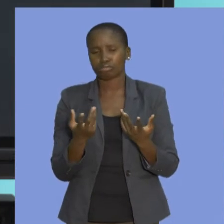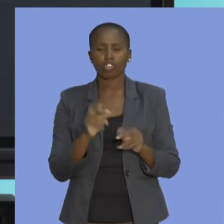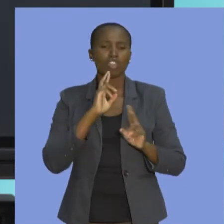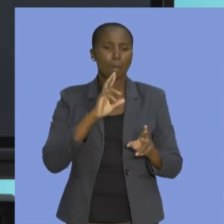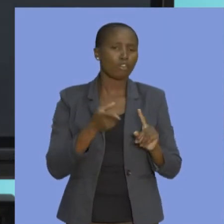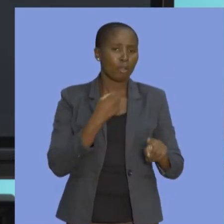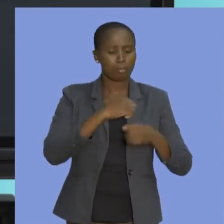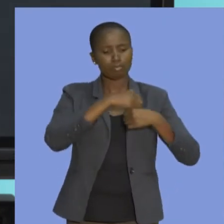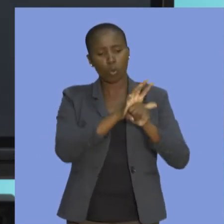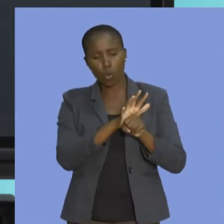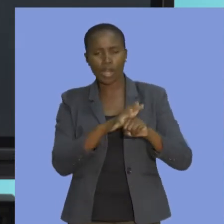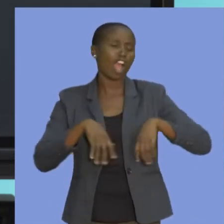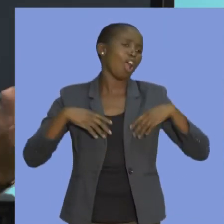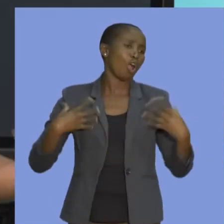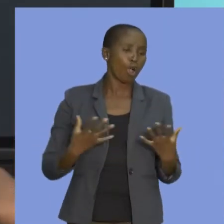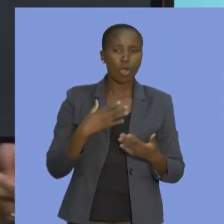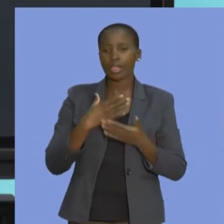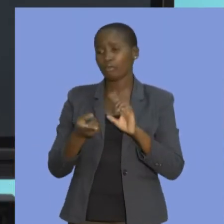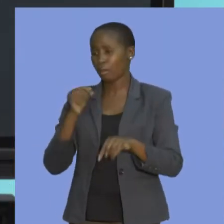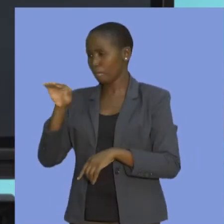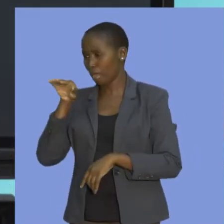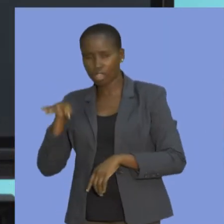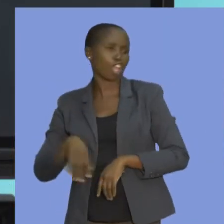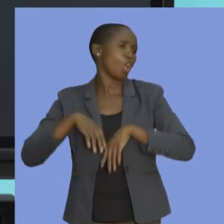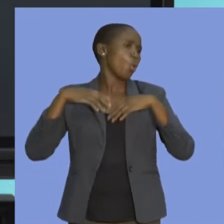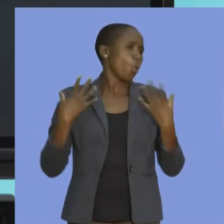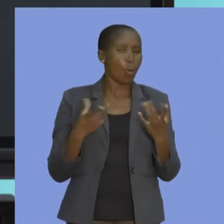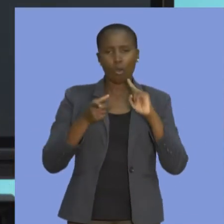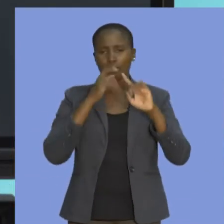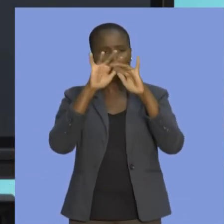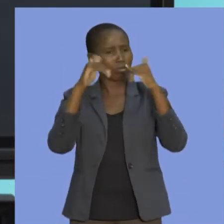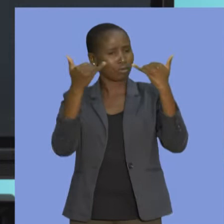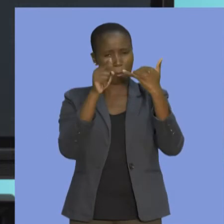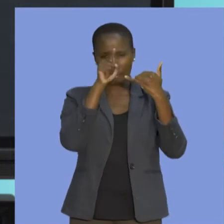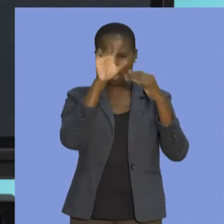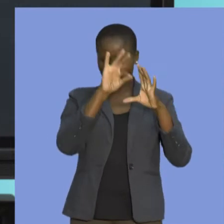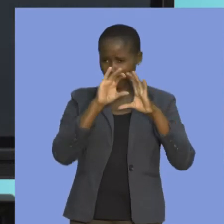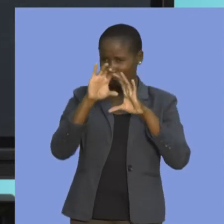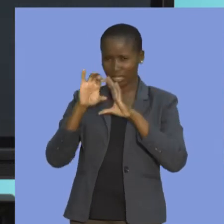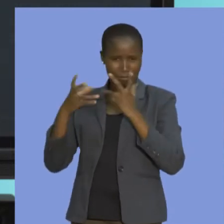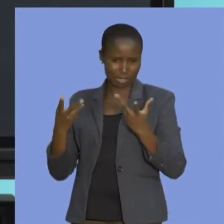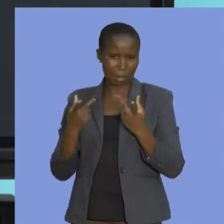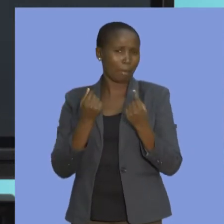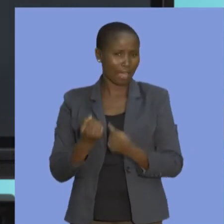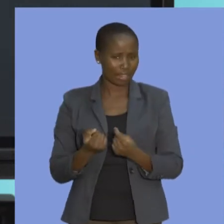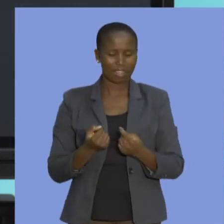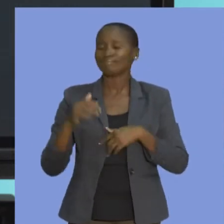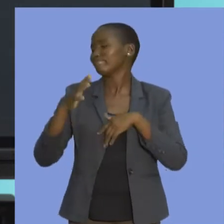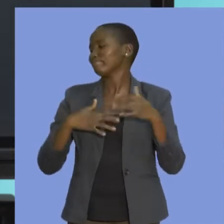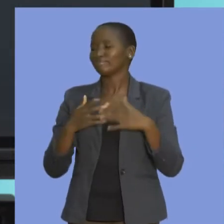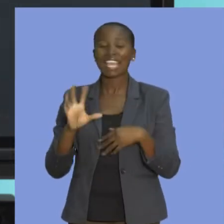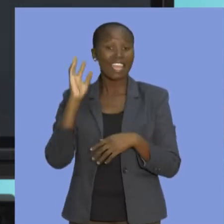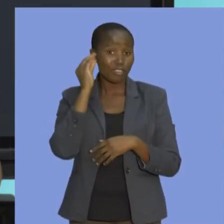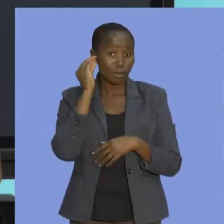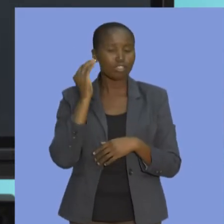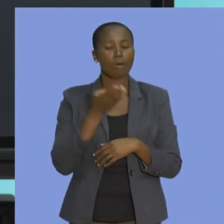the bank, can be used by the investment firm. Anywhere, data, it's around us.